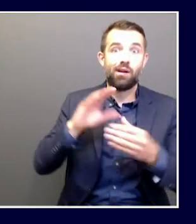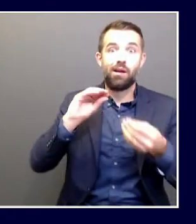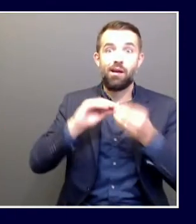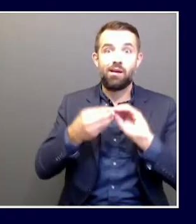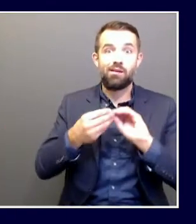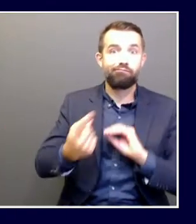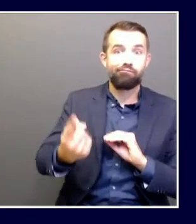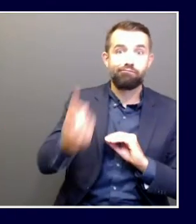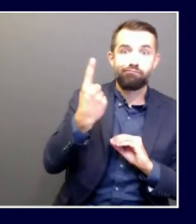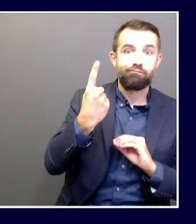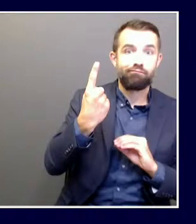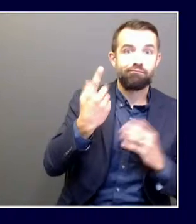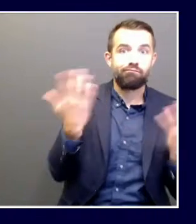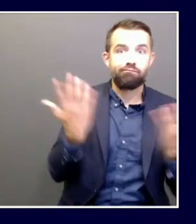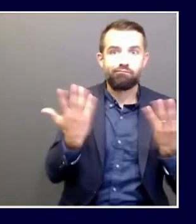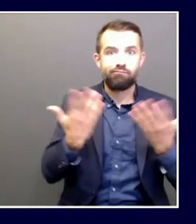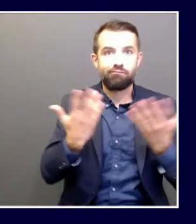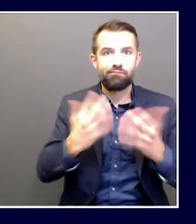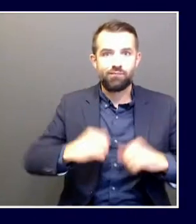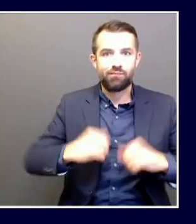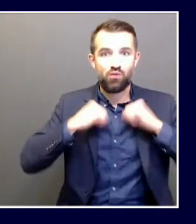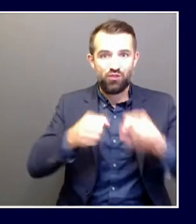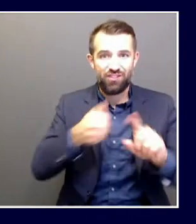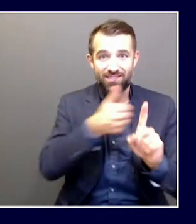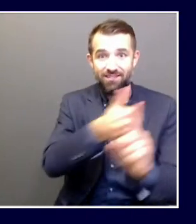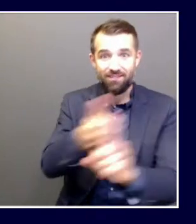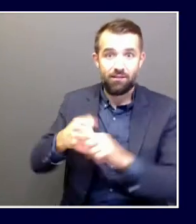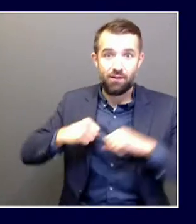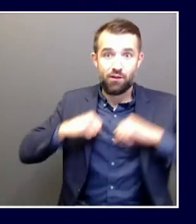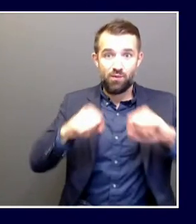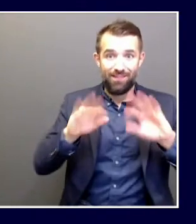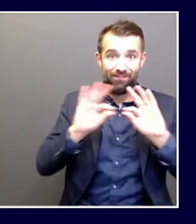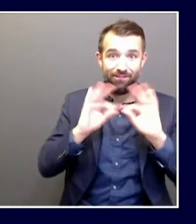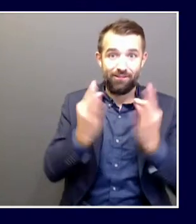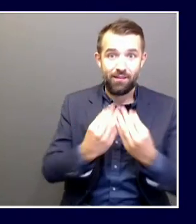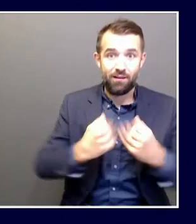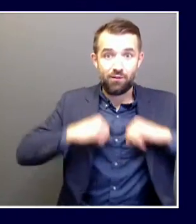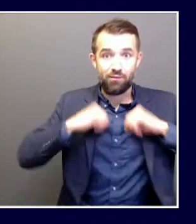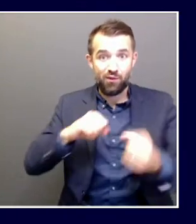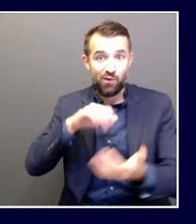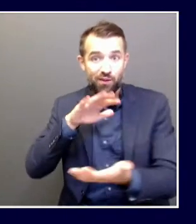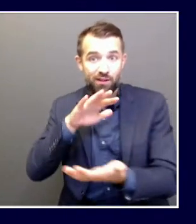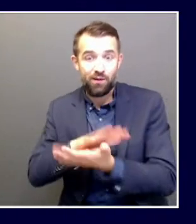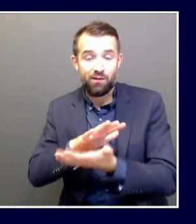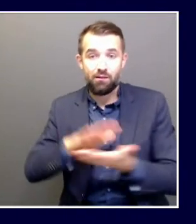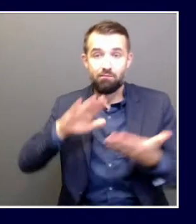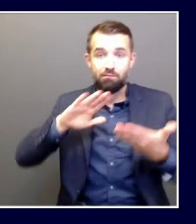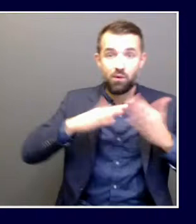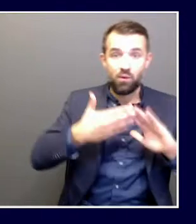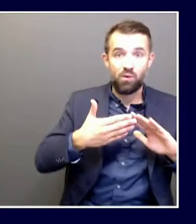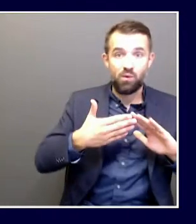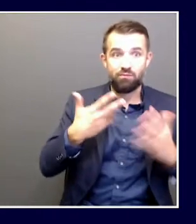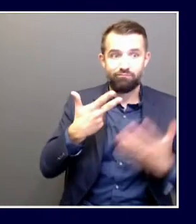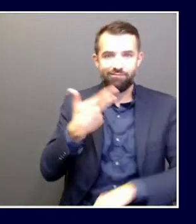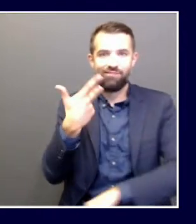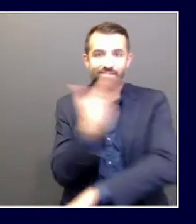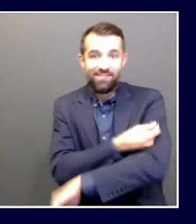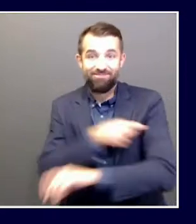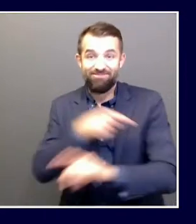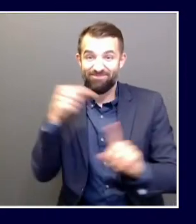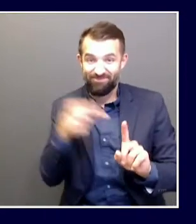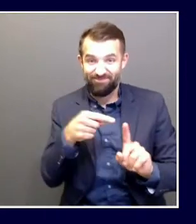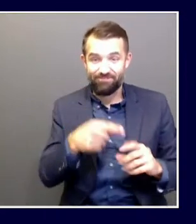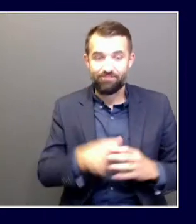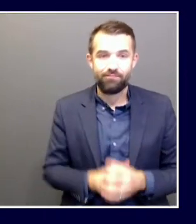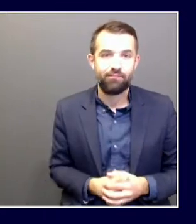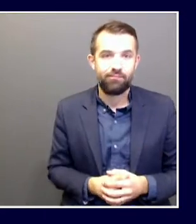do to keep themselves, their families, their schools, and their communities safe is to get vaccinated. Thank you,